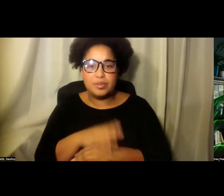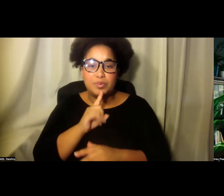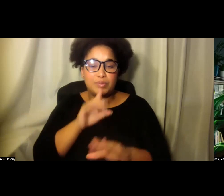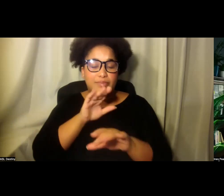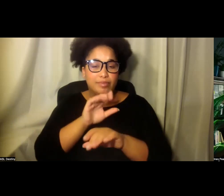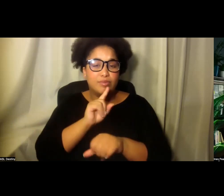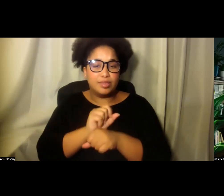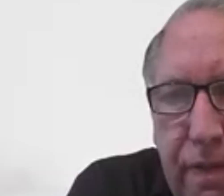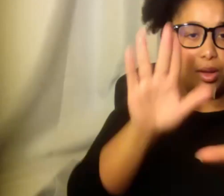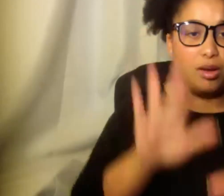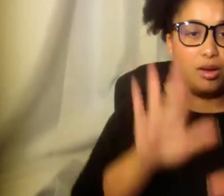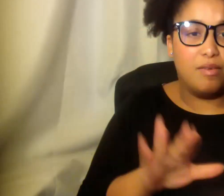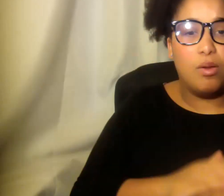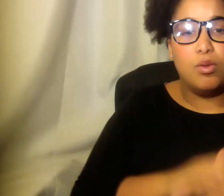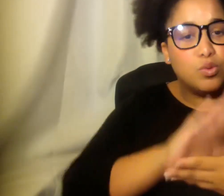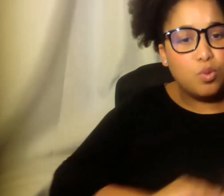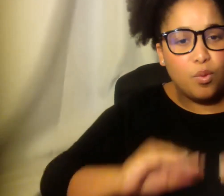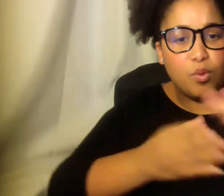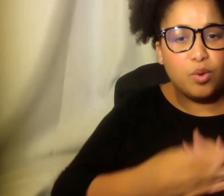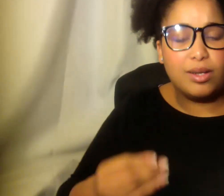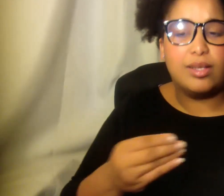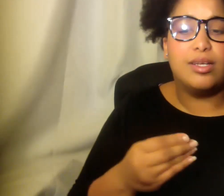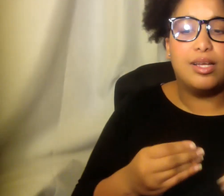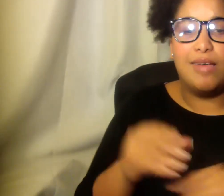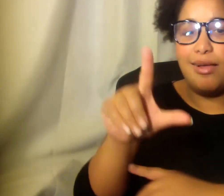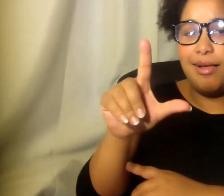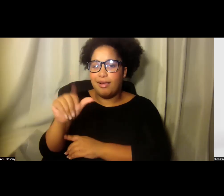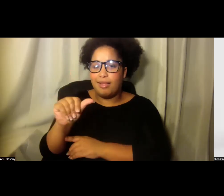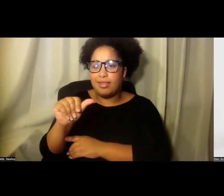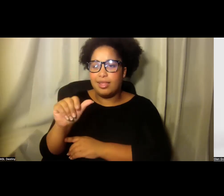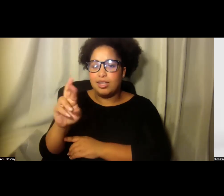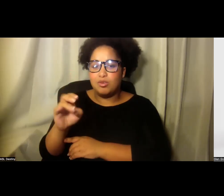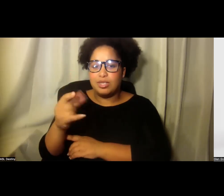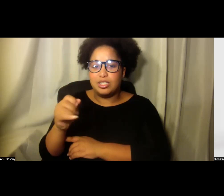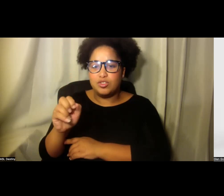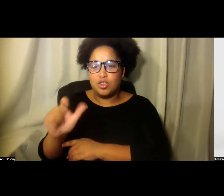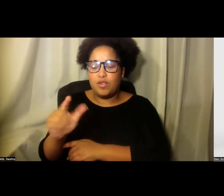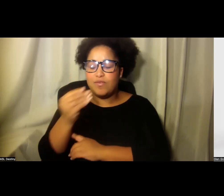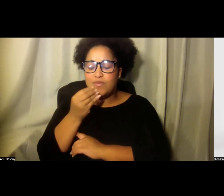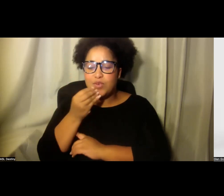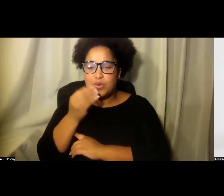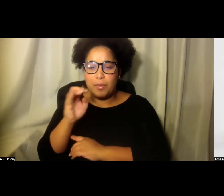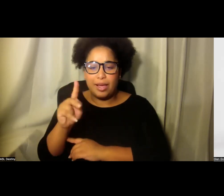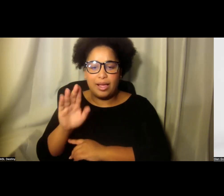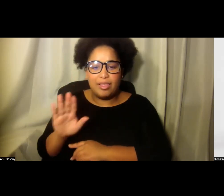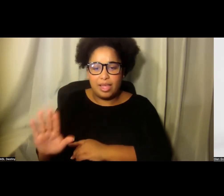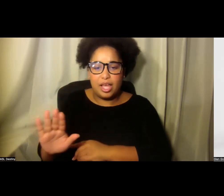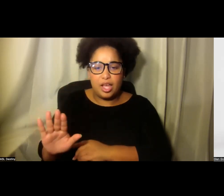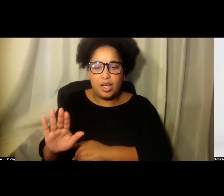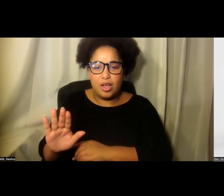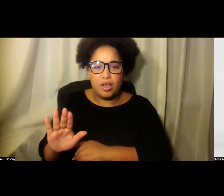the story of the Los Angeles Regional Food Bank and their accessing